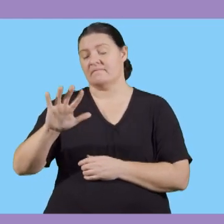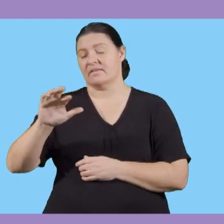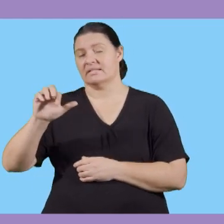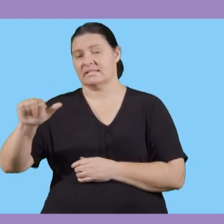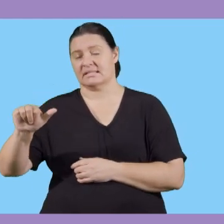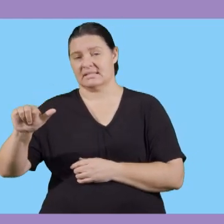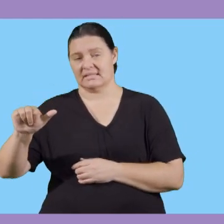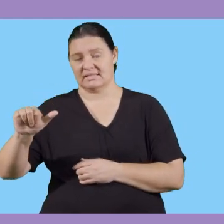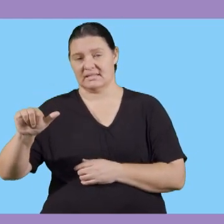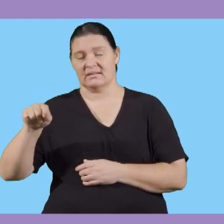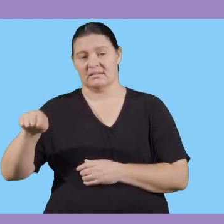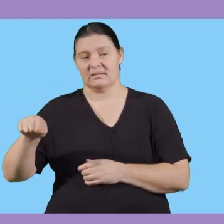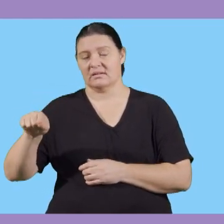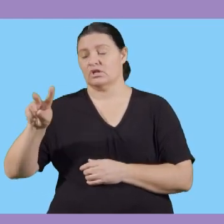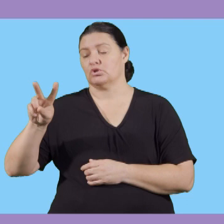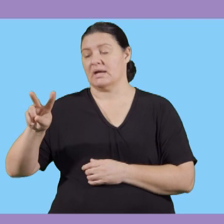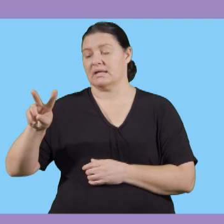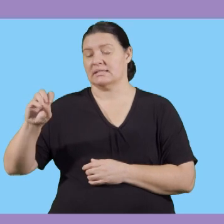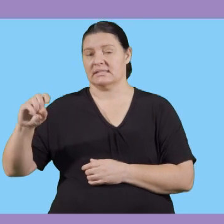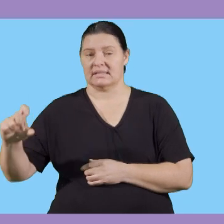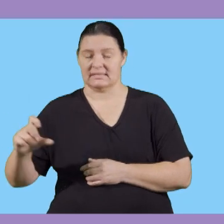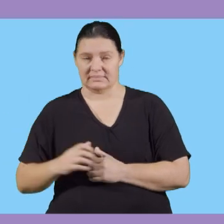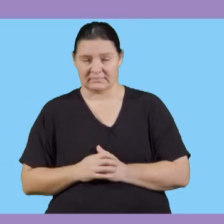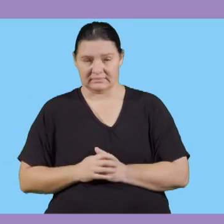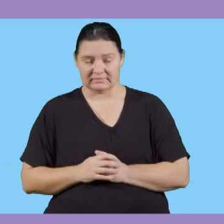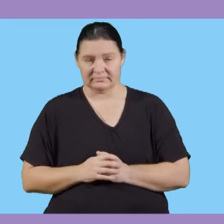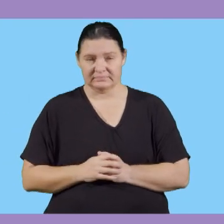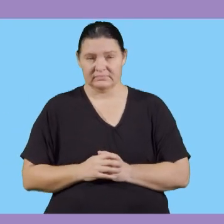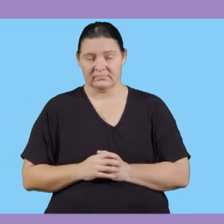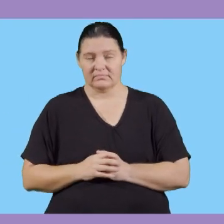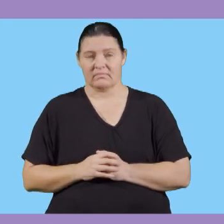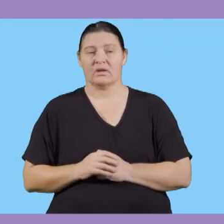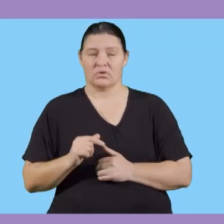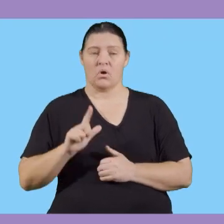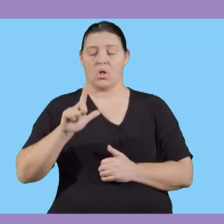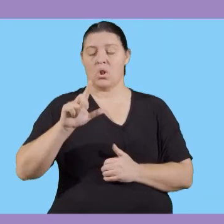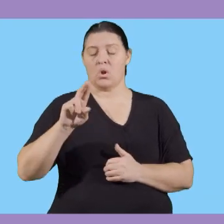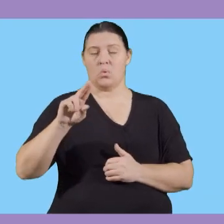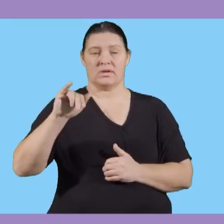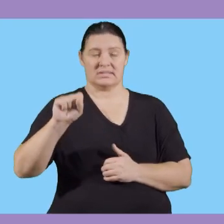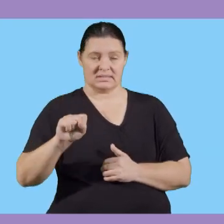1,156 rands and 20 cents. This means that Louis is going to have